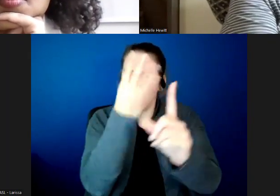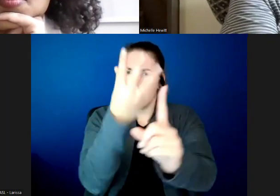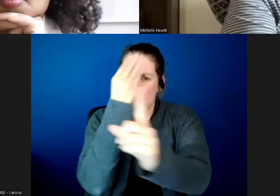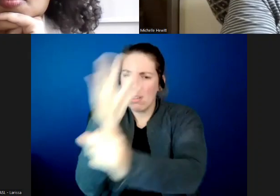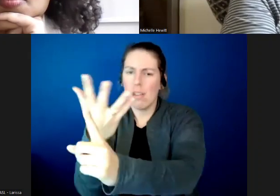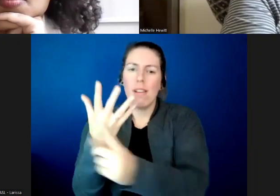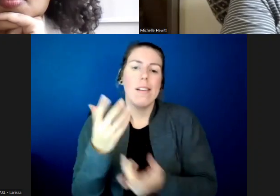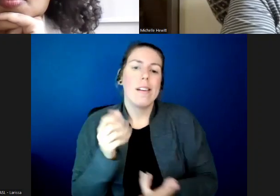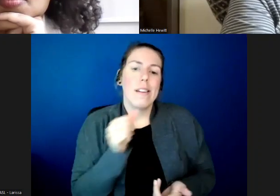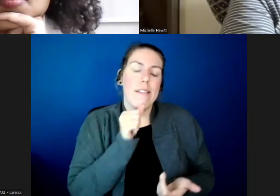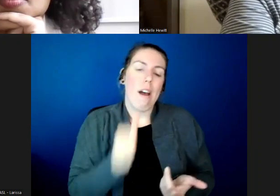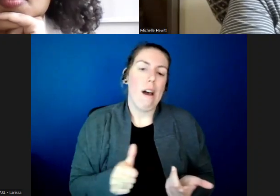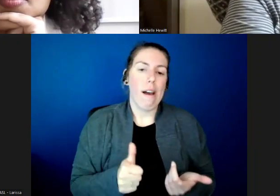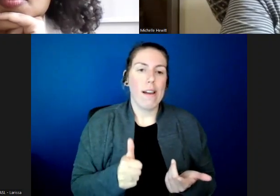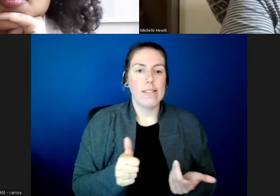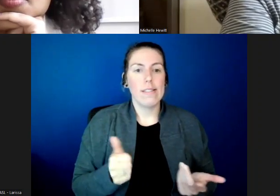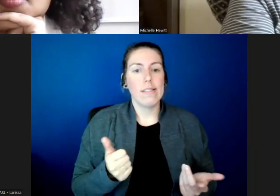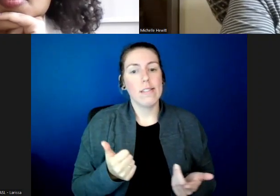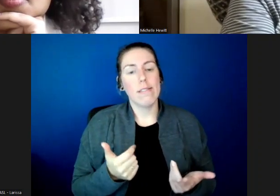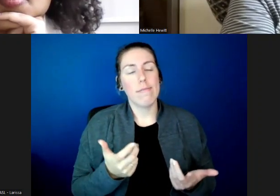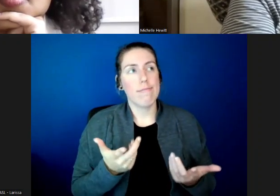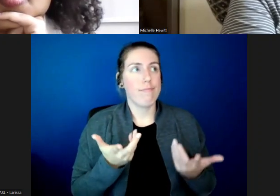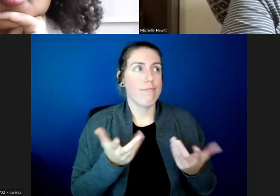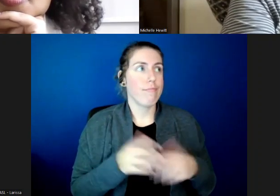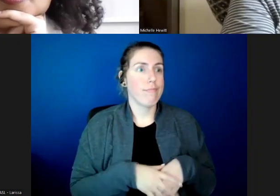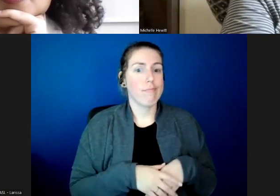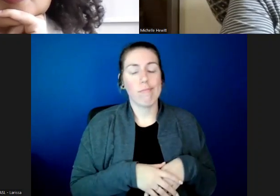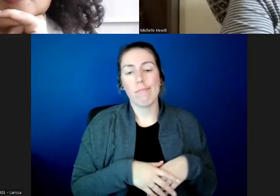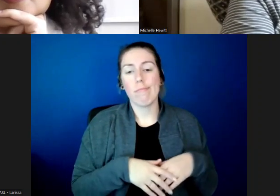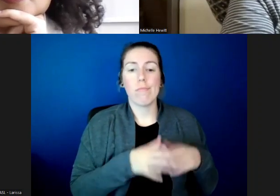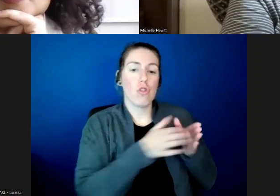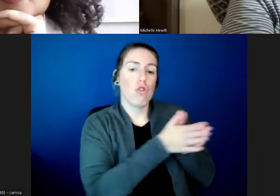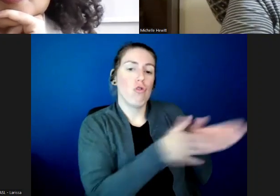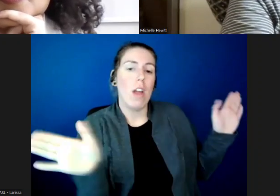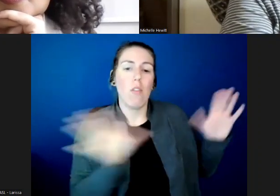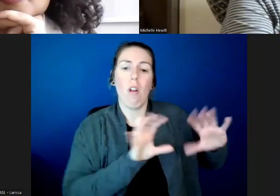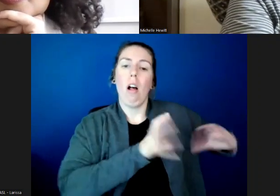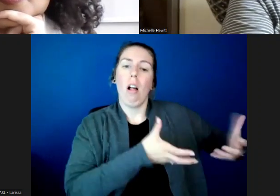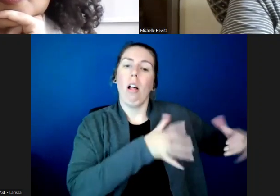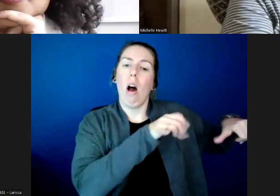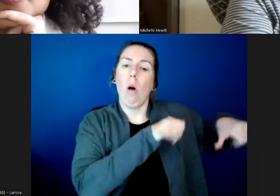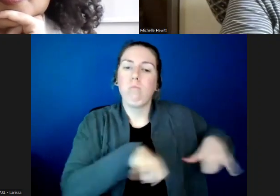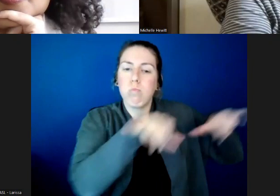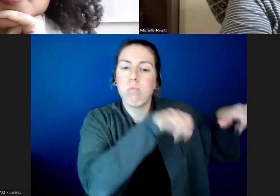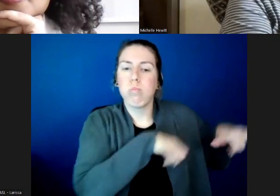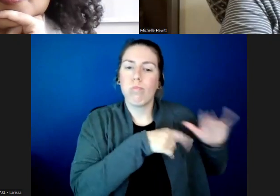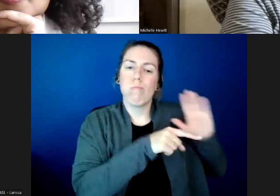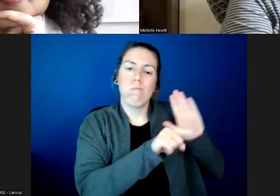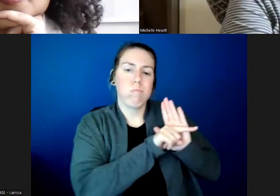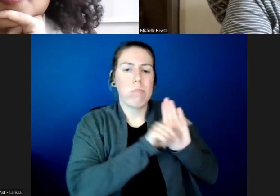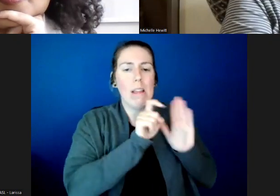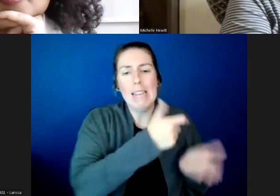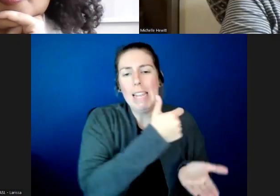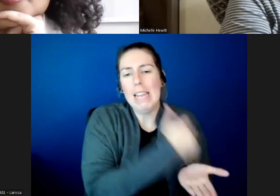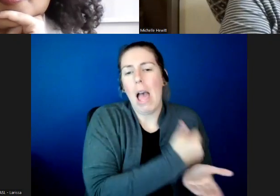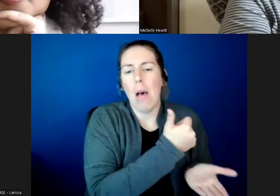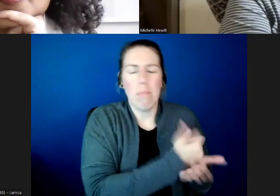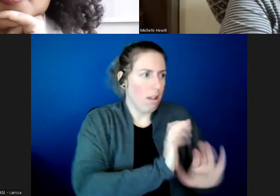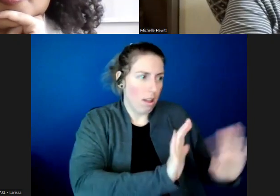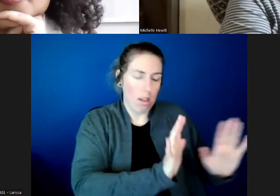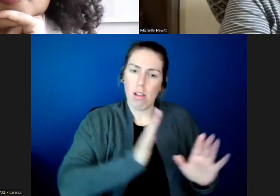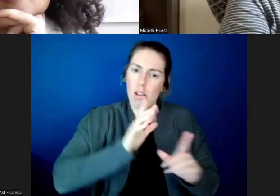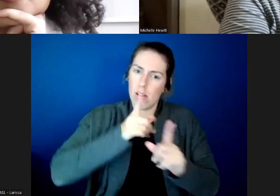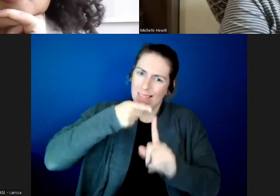know, people in these marginalized, vulnerable groups need assistance. They need to hear the specifics